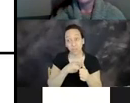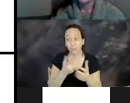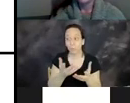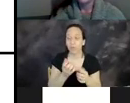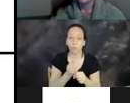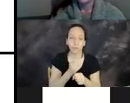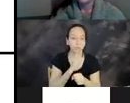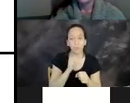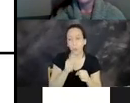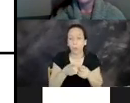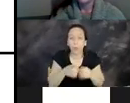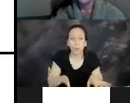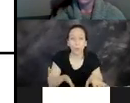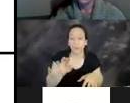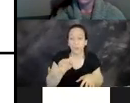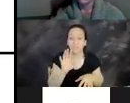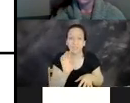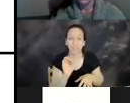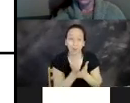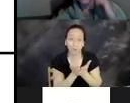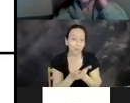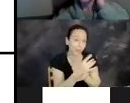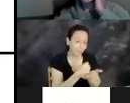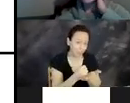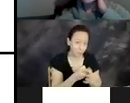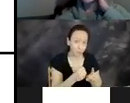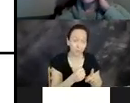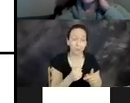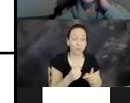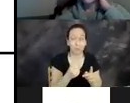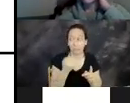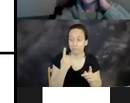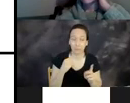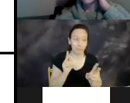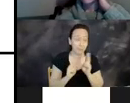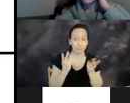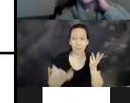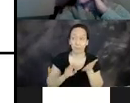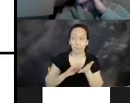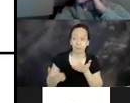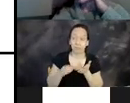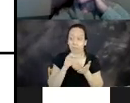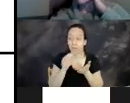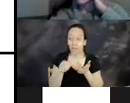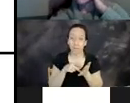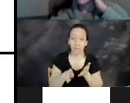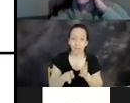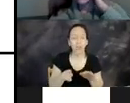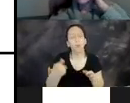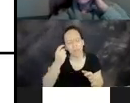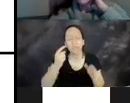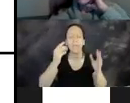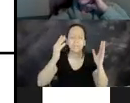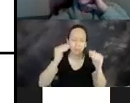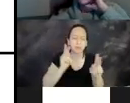much fare revenue based on people not paying. We expect people to make mistakes. We expect it to take some time for people